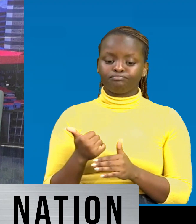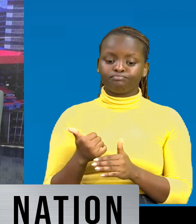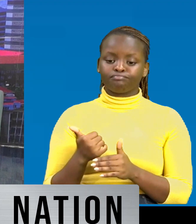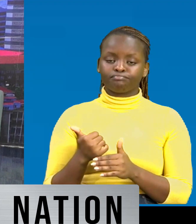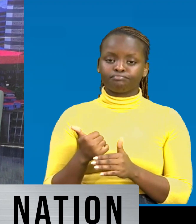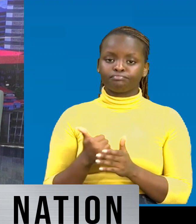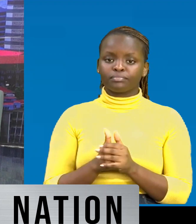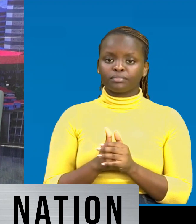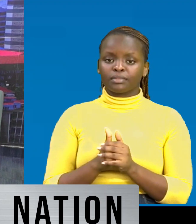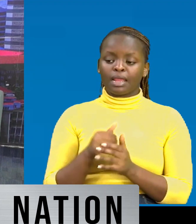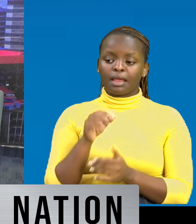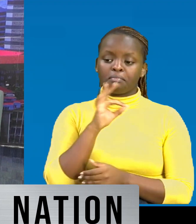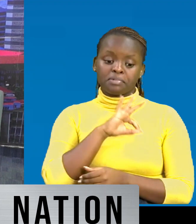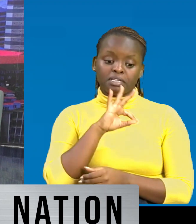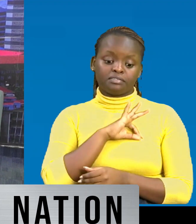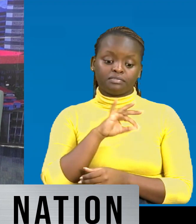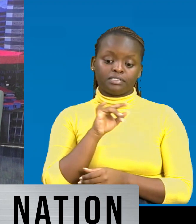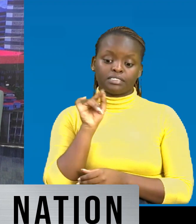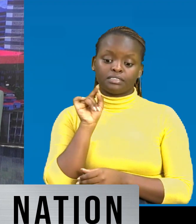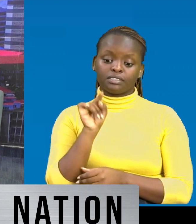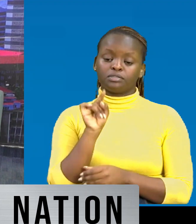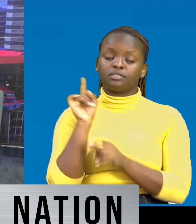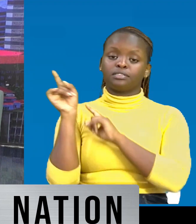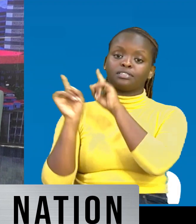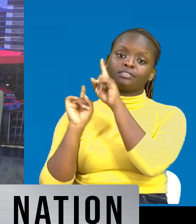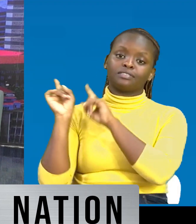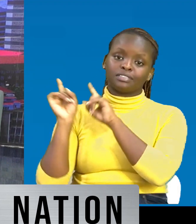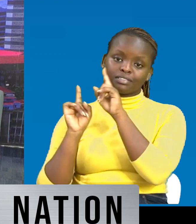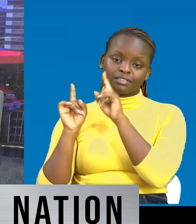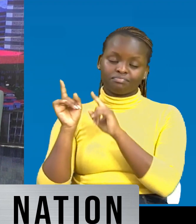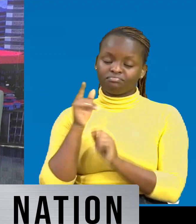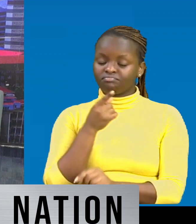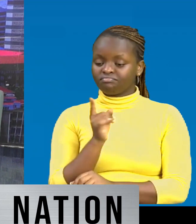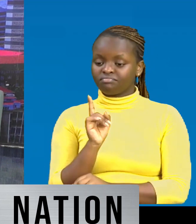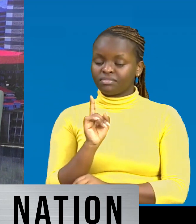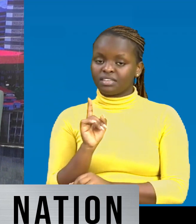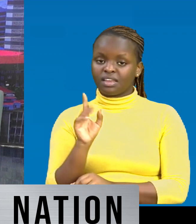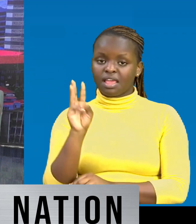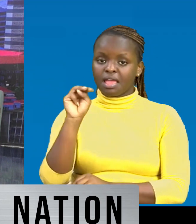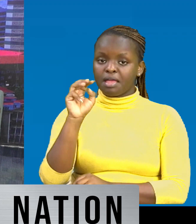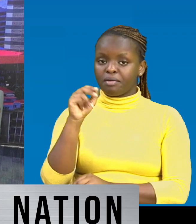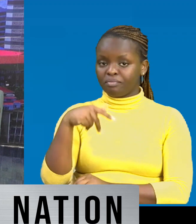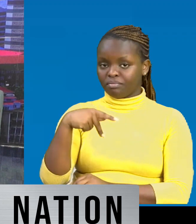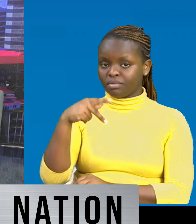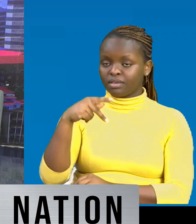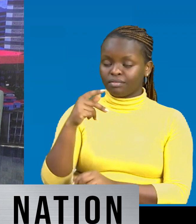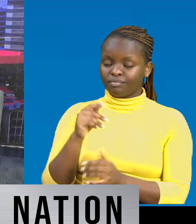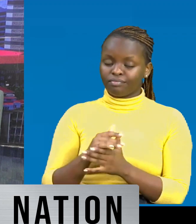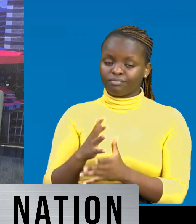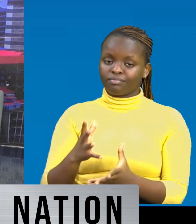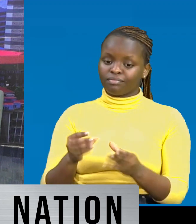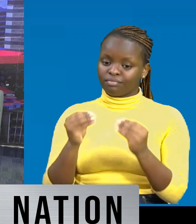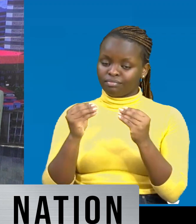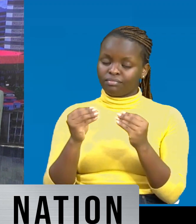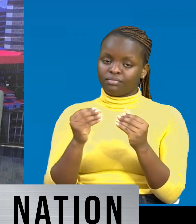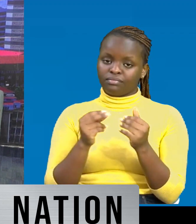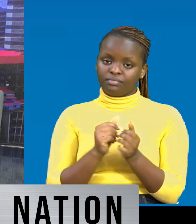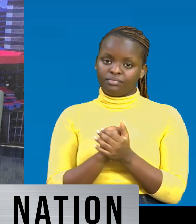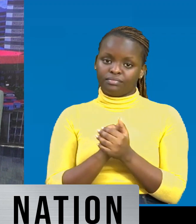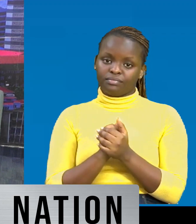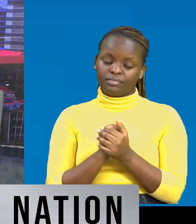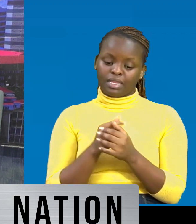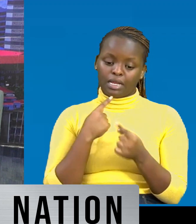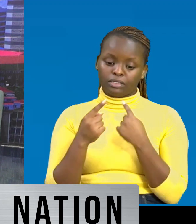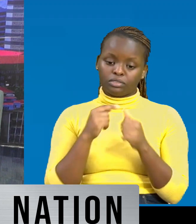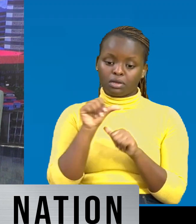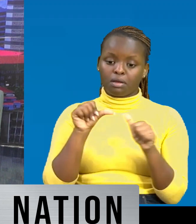progress in those engagements. I hope that that is something that there's an MP out there to take up. Okay, let's talk